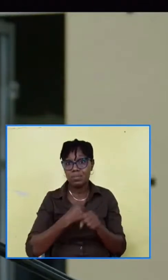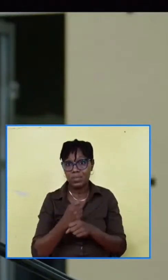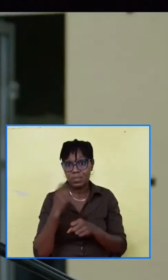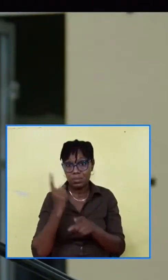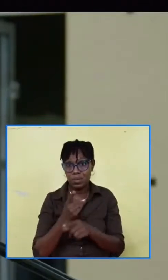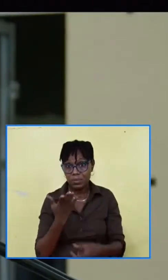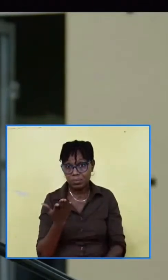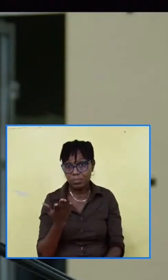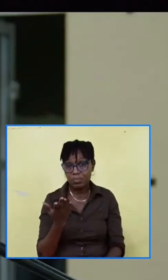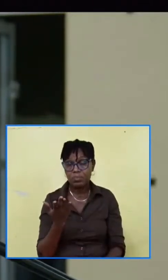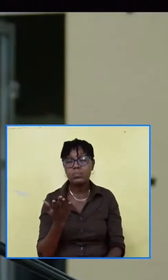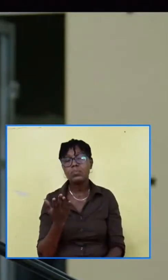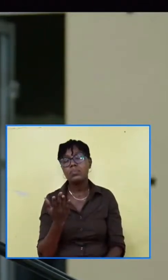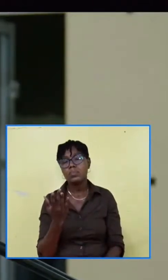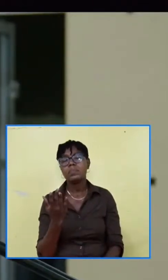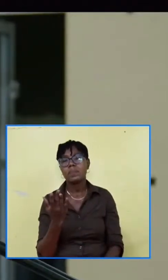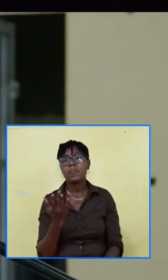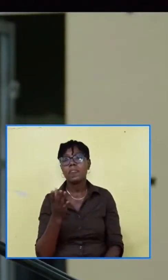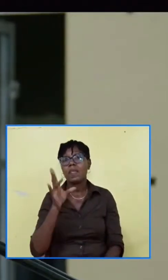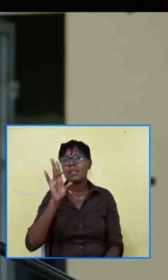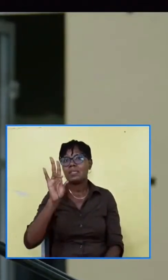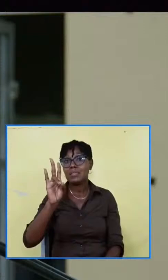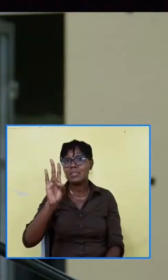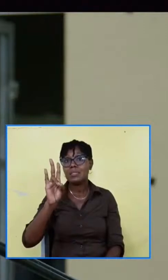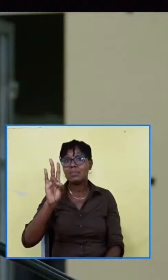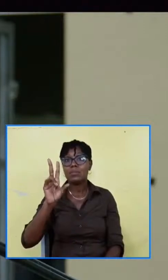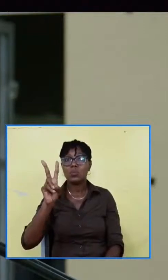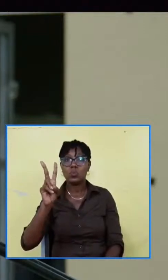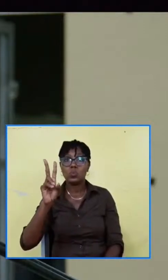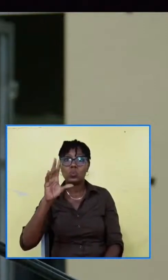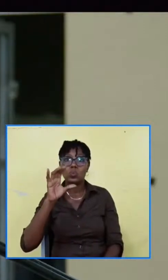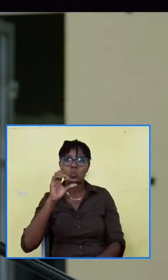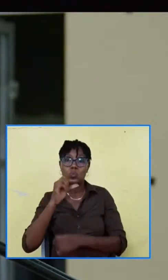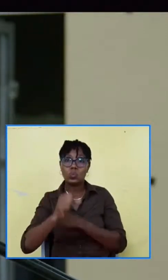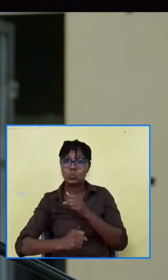the 80 to 70. So the 72 years that you're using,